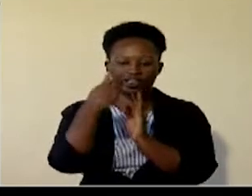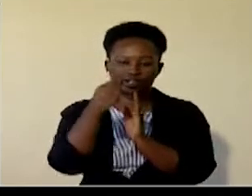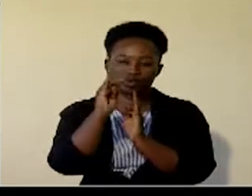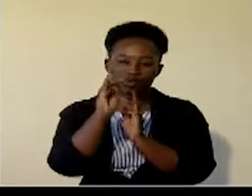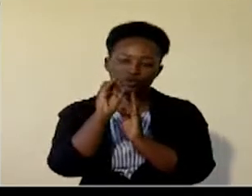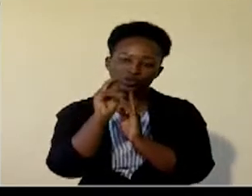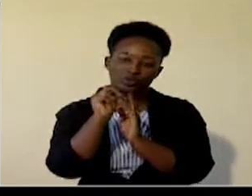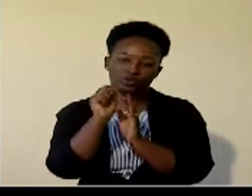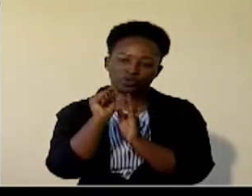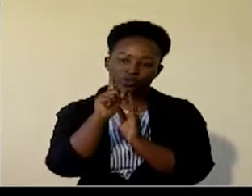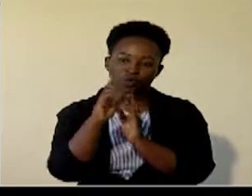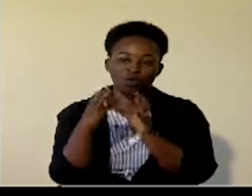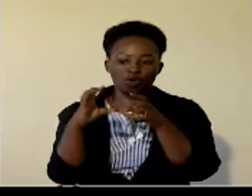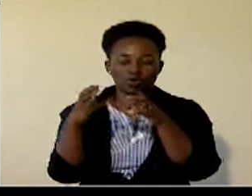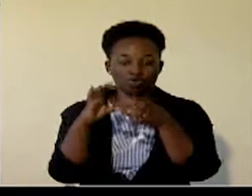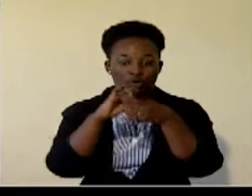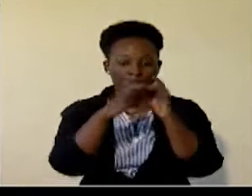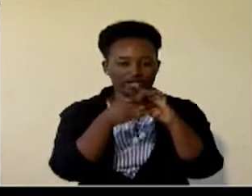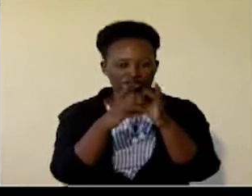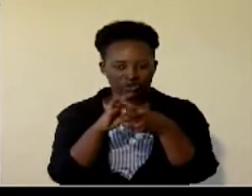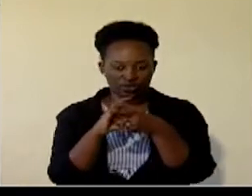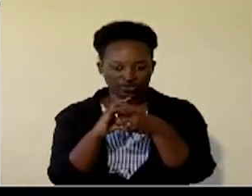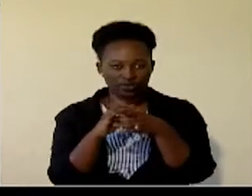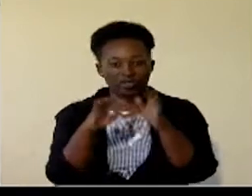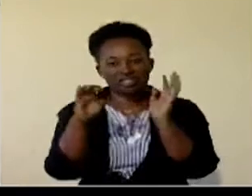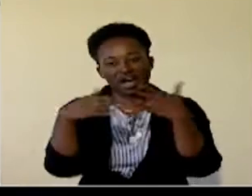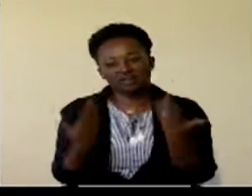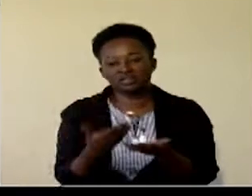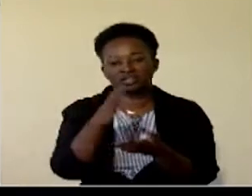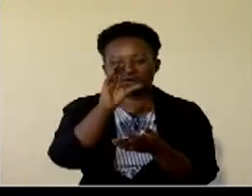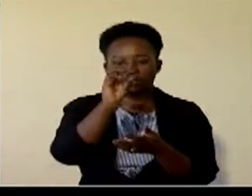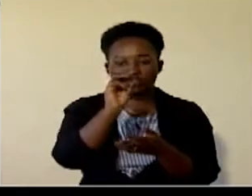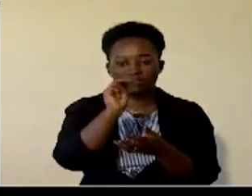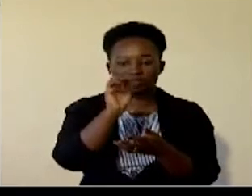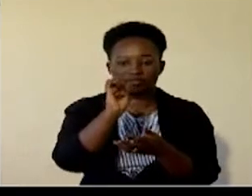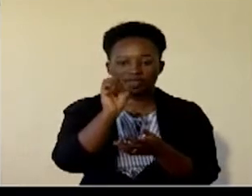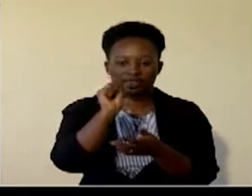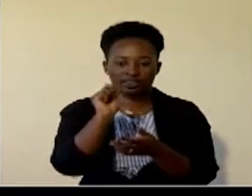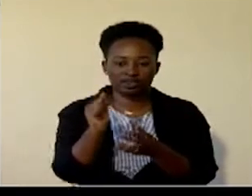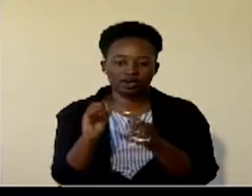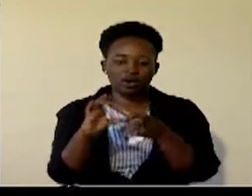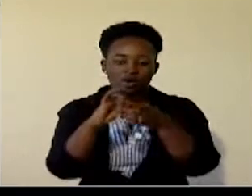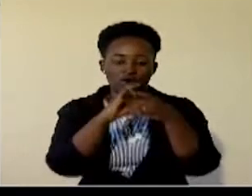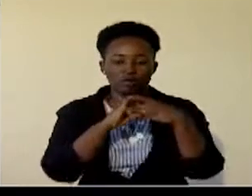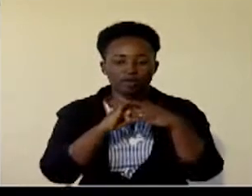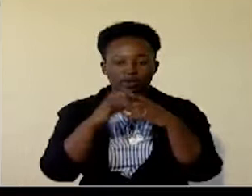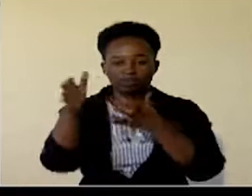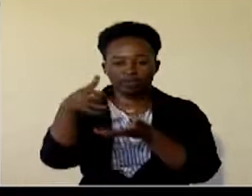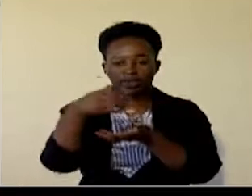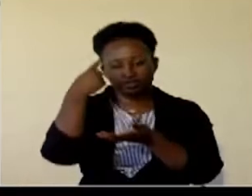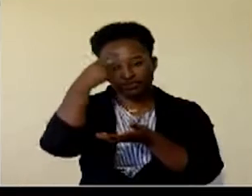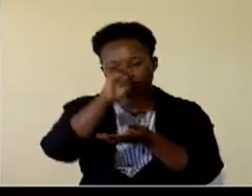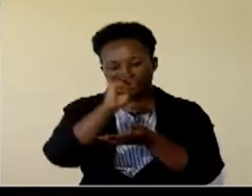is trading with other countries in a given region, or like COMESA, Common Market for Eastern and Southern Africa. Now, if a country is